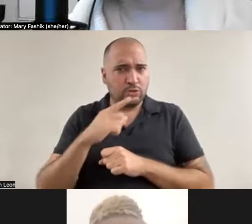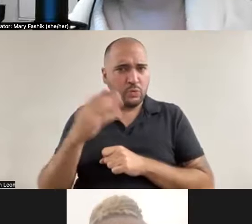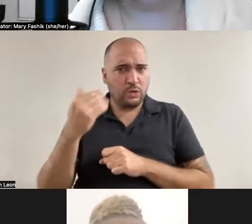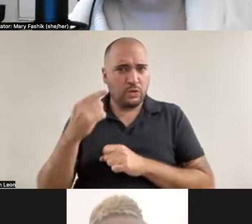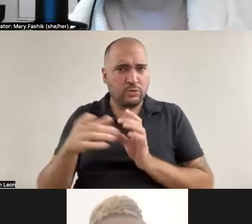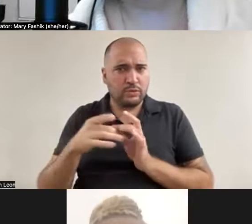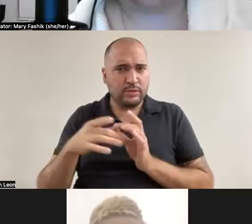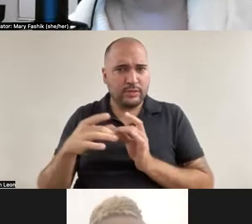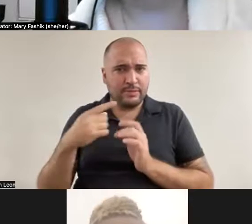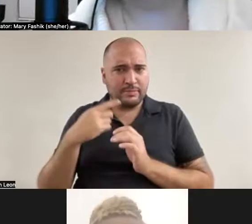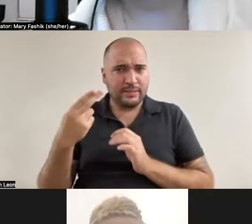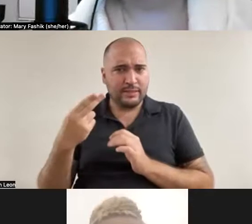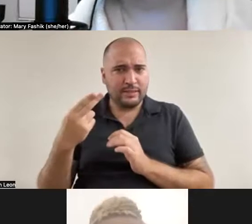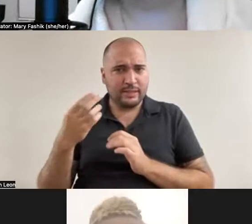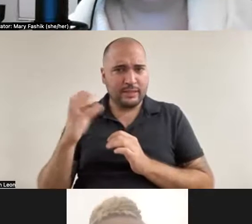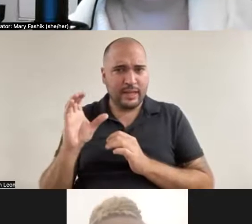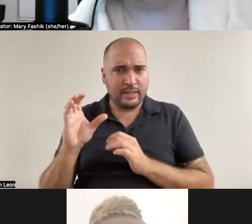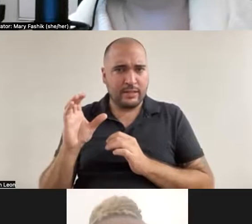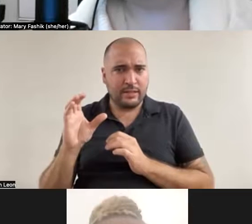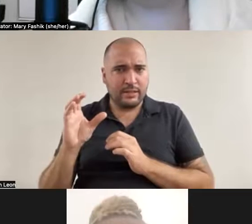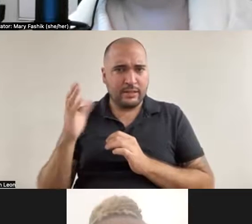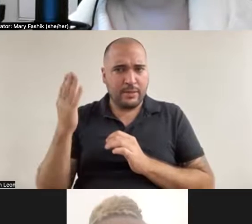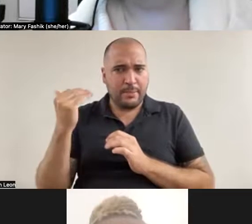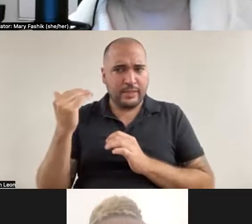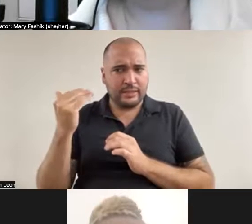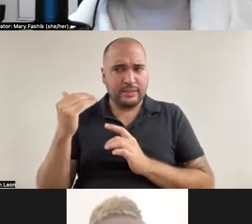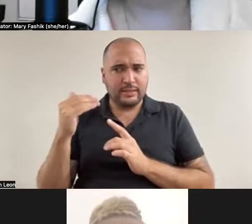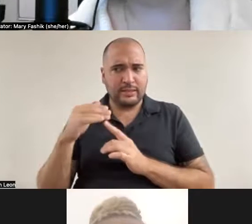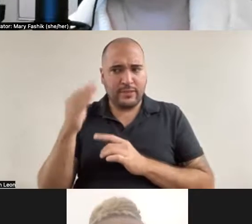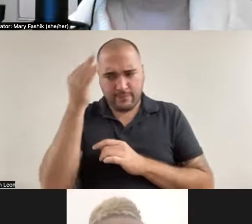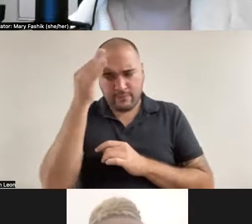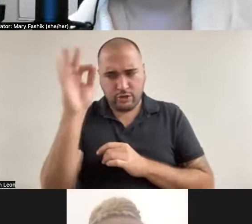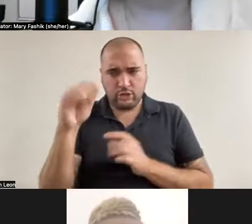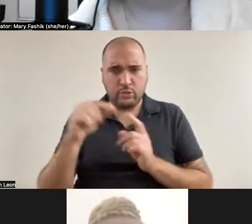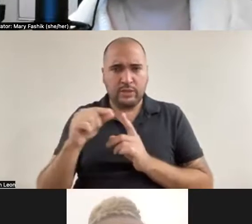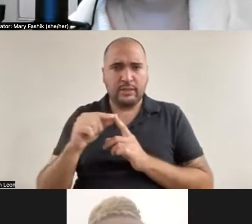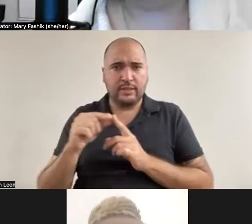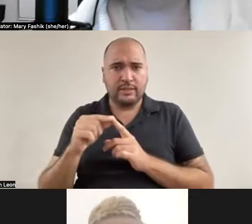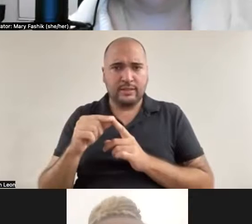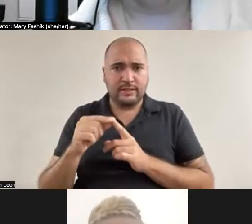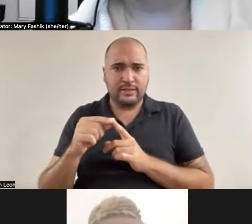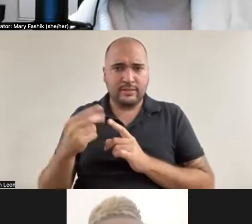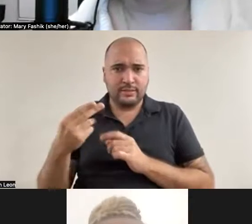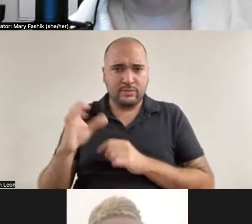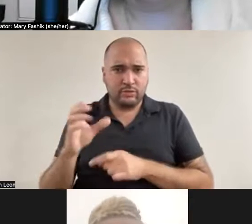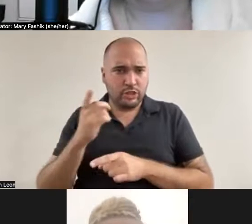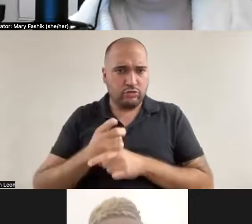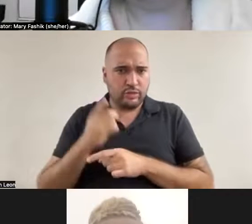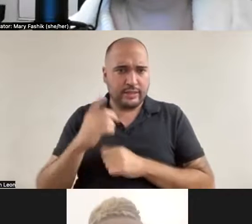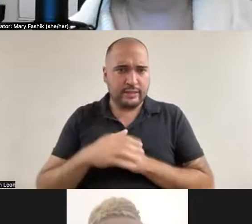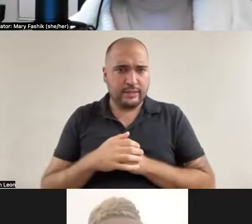said handicapped, because in French, the word is handicap,